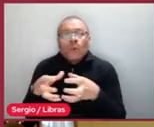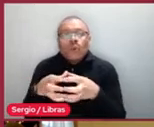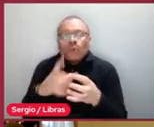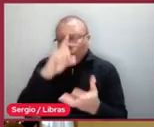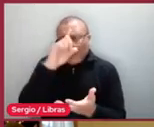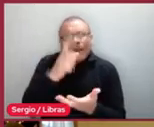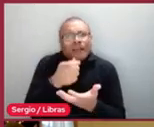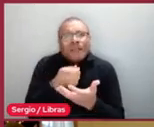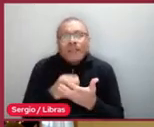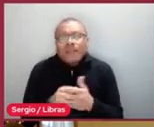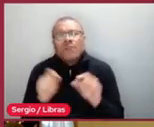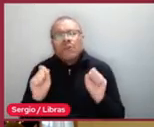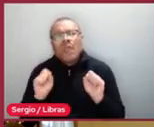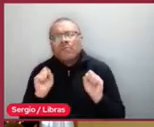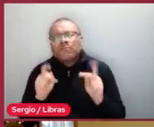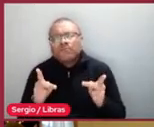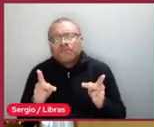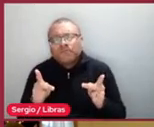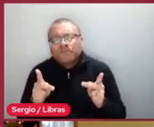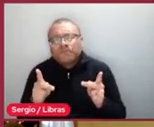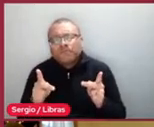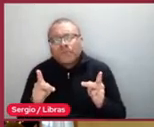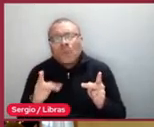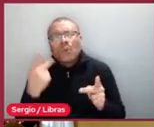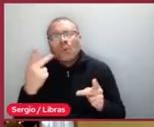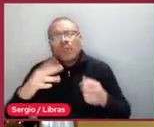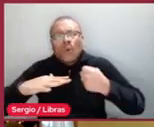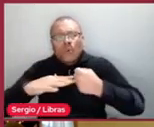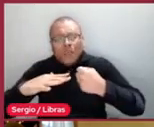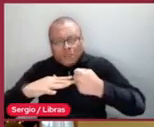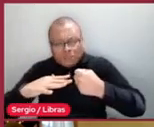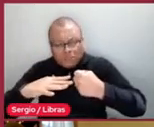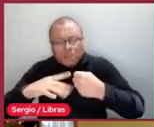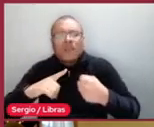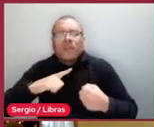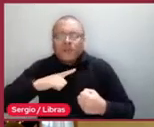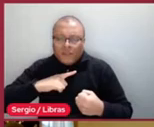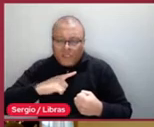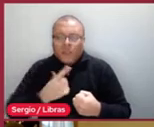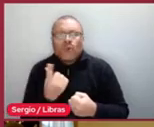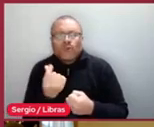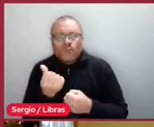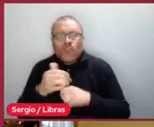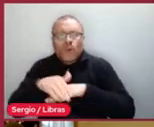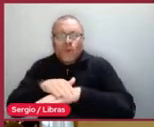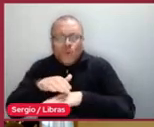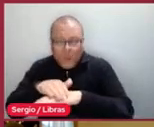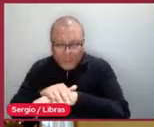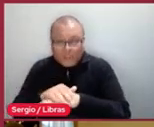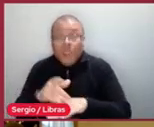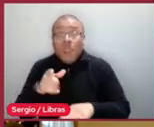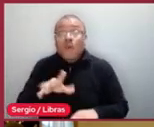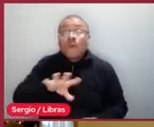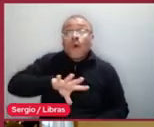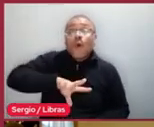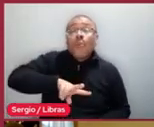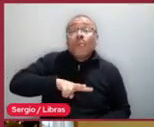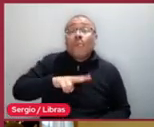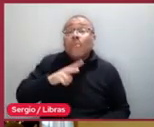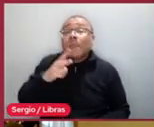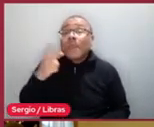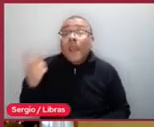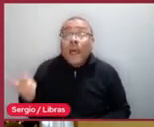that, okay, your database of people, accounts, and snapshots is fine. We are going to migrate everything to